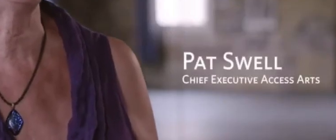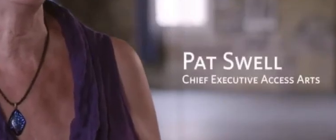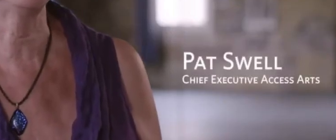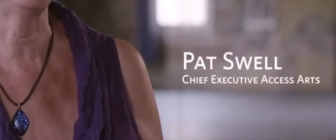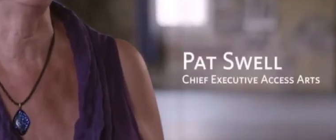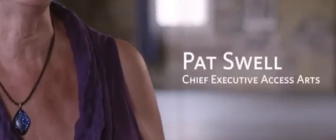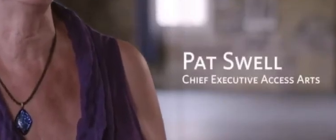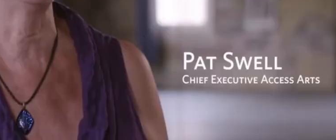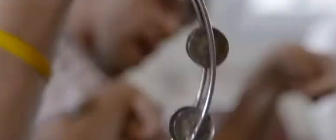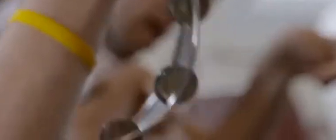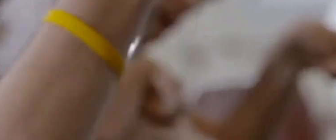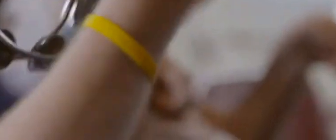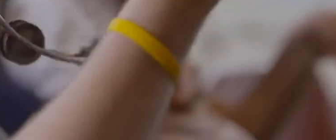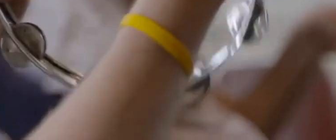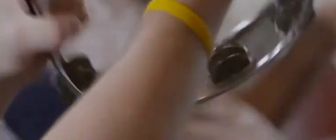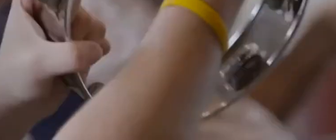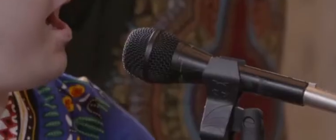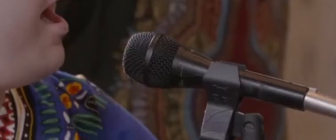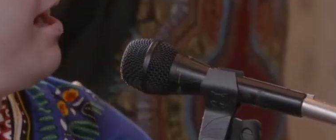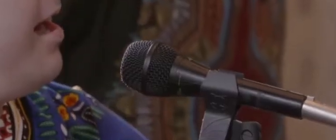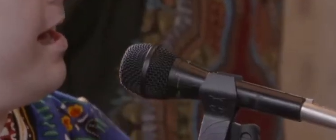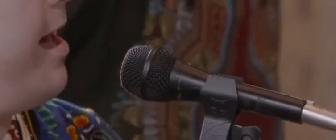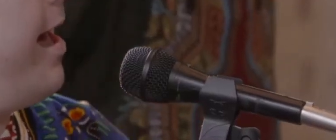and excel in the arts.